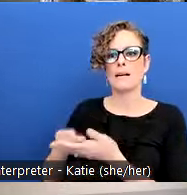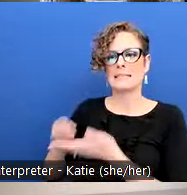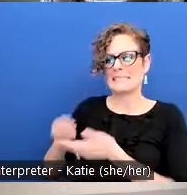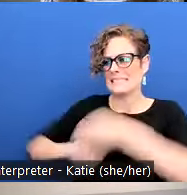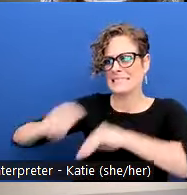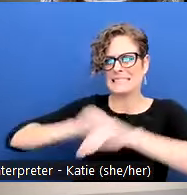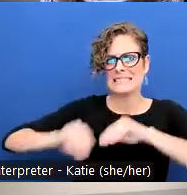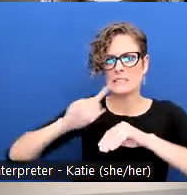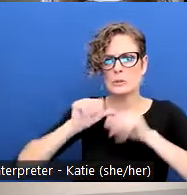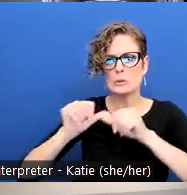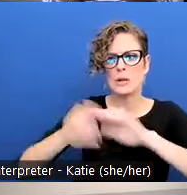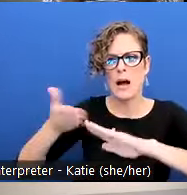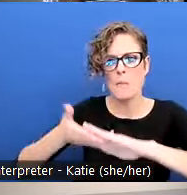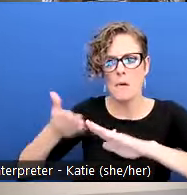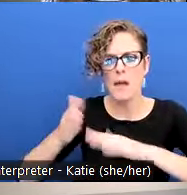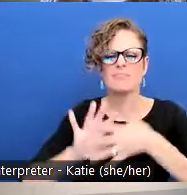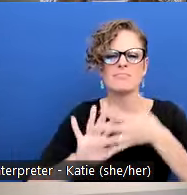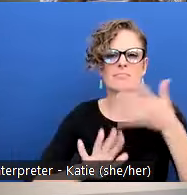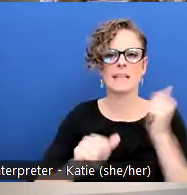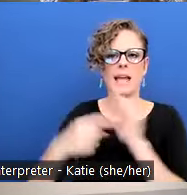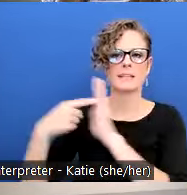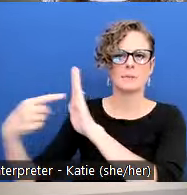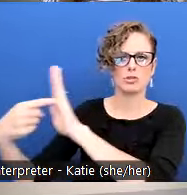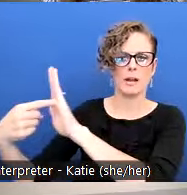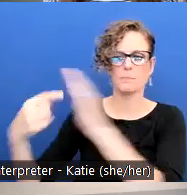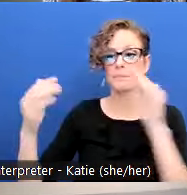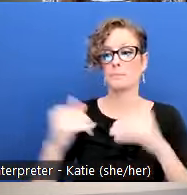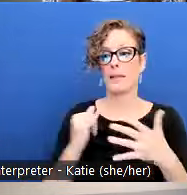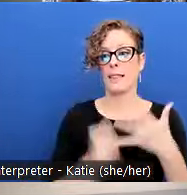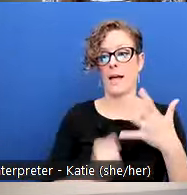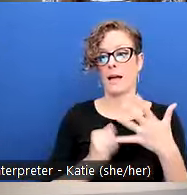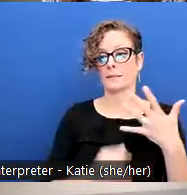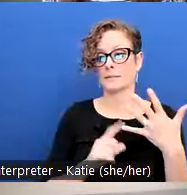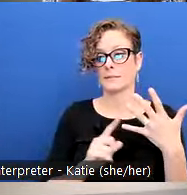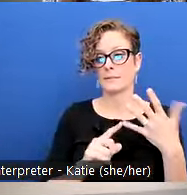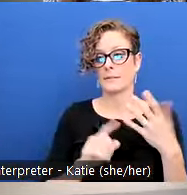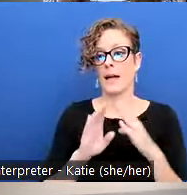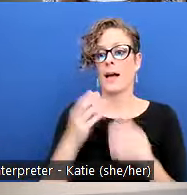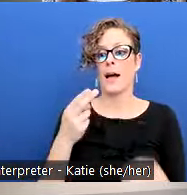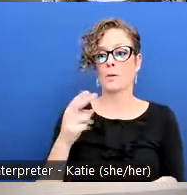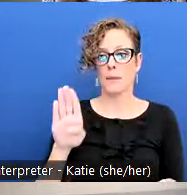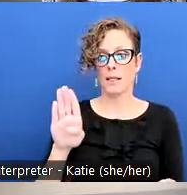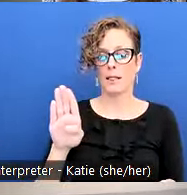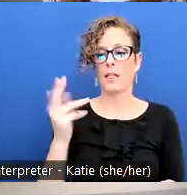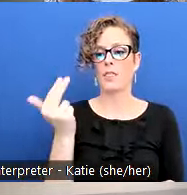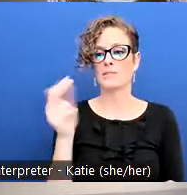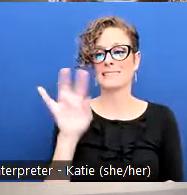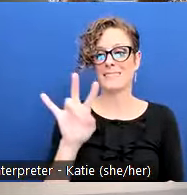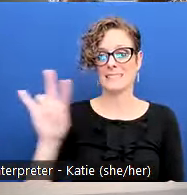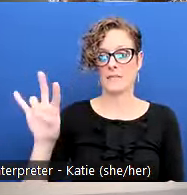of different ways that can be demonstrated. And then lastly, House Bill 1377, this is another one related